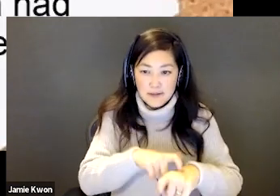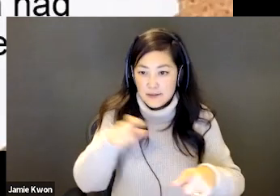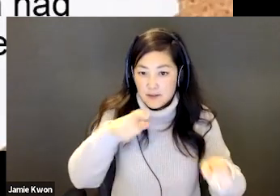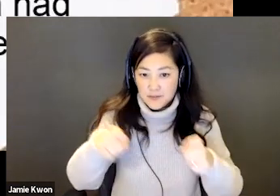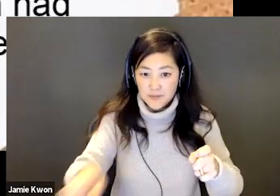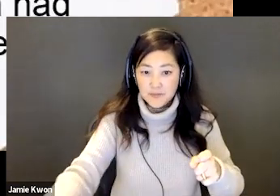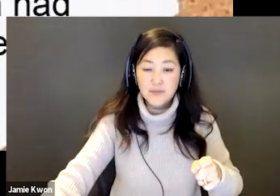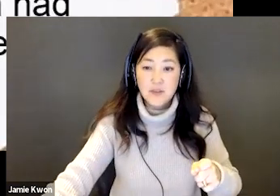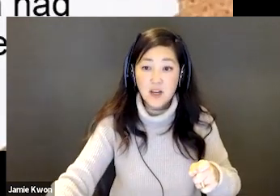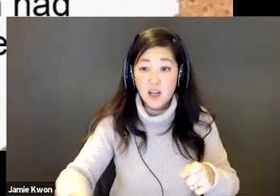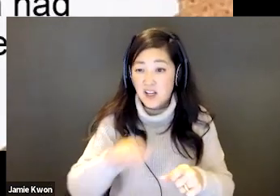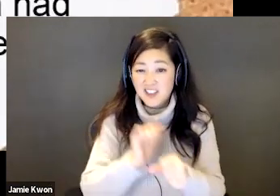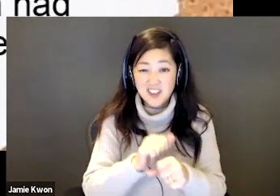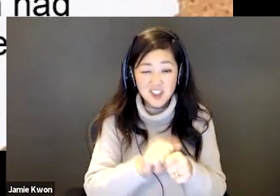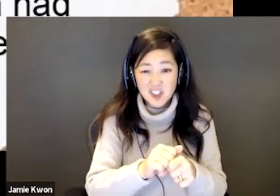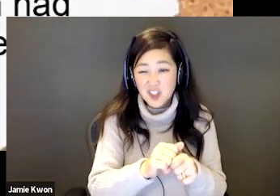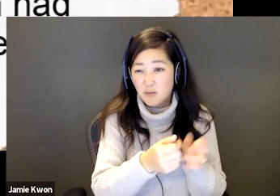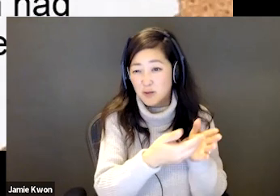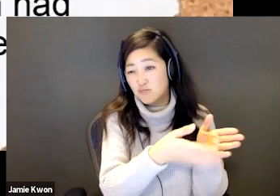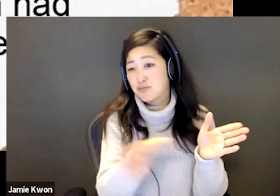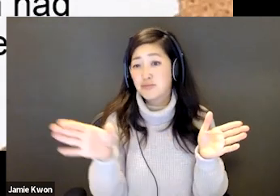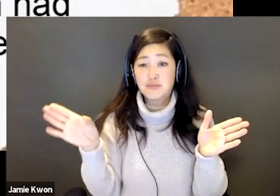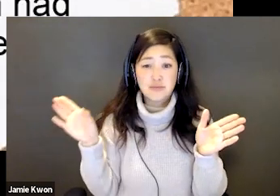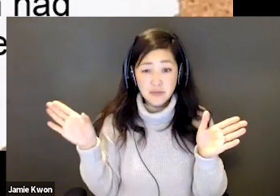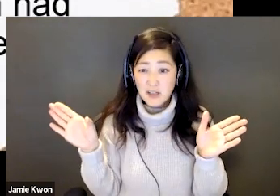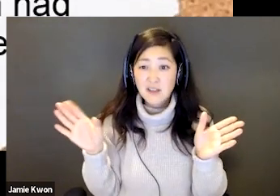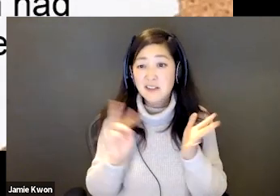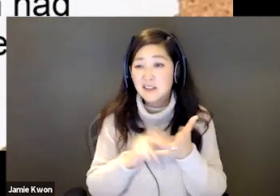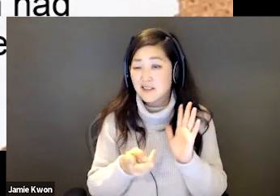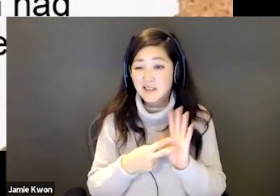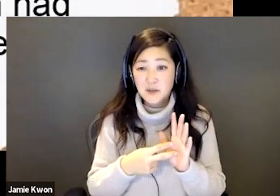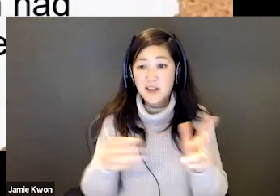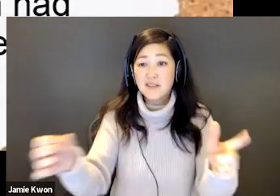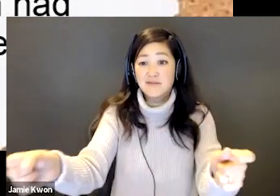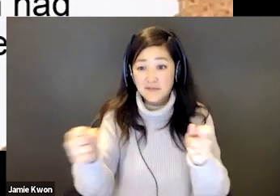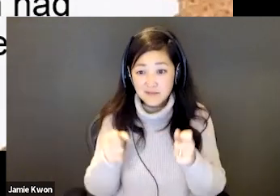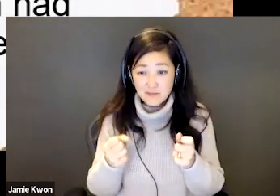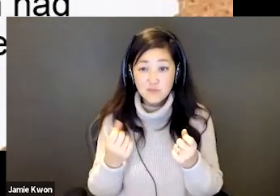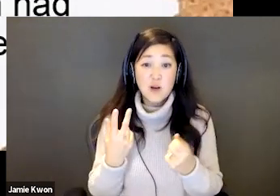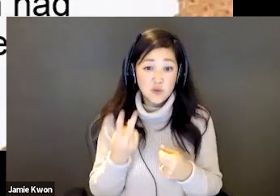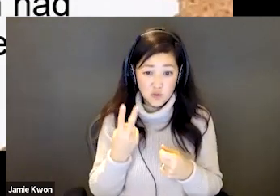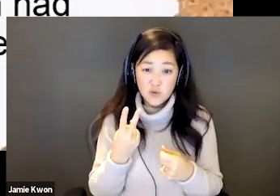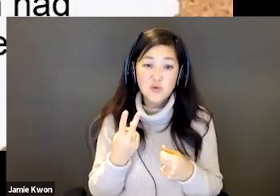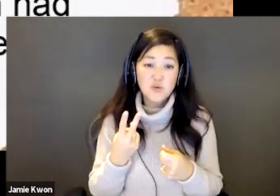The job was so broad, 2 applicants were hired for the position after nearly every other whiz in